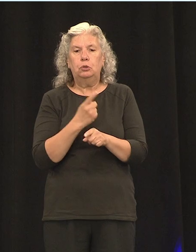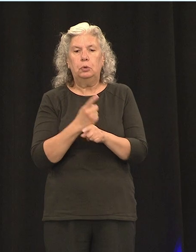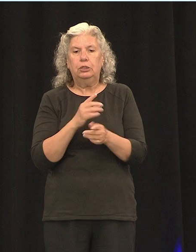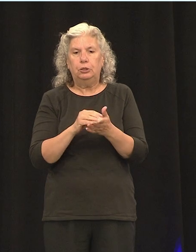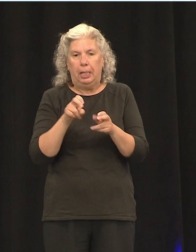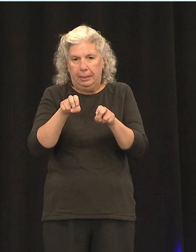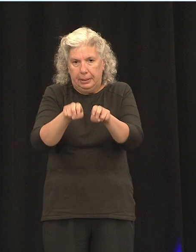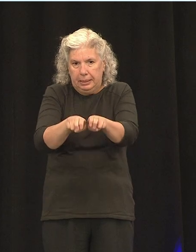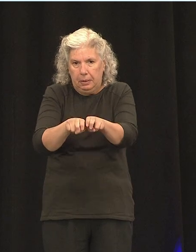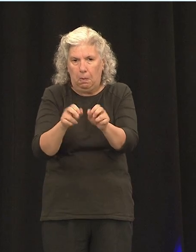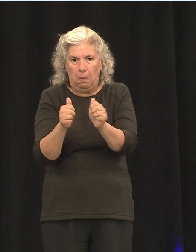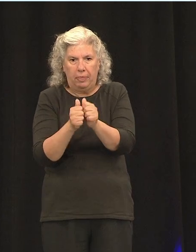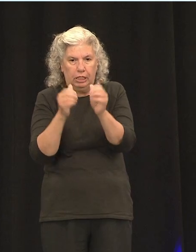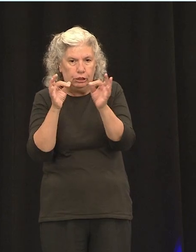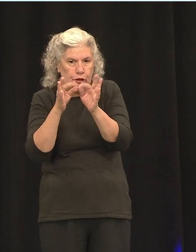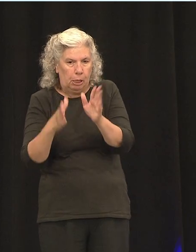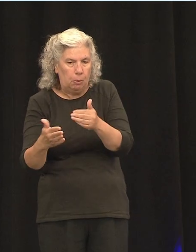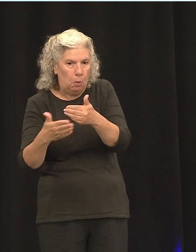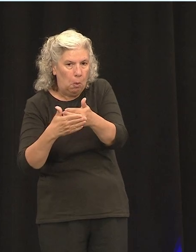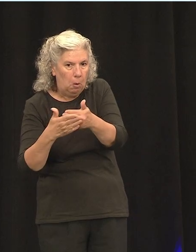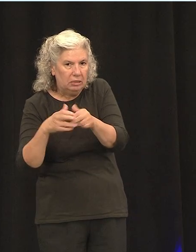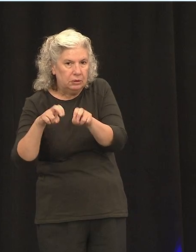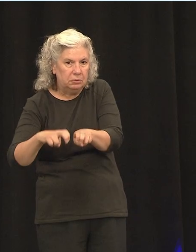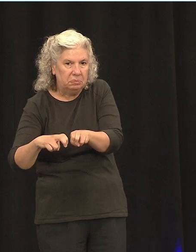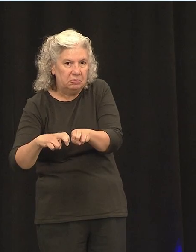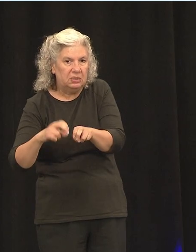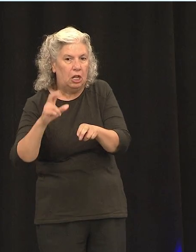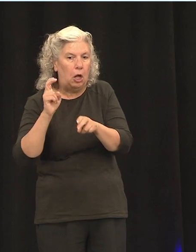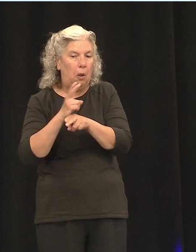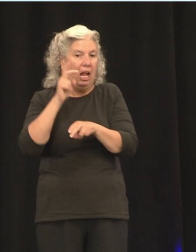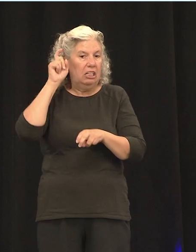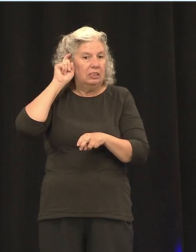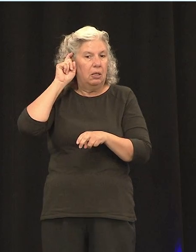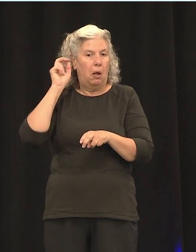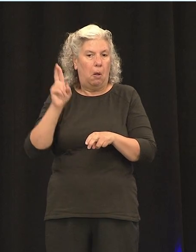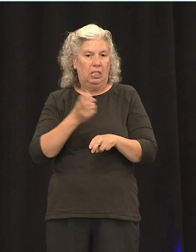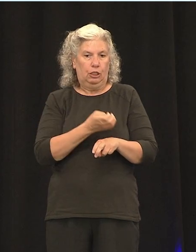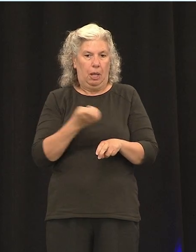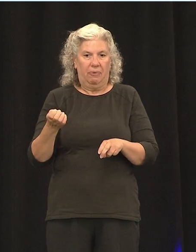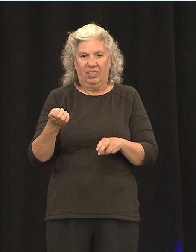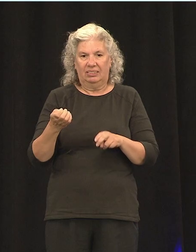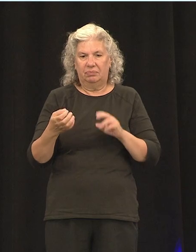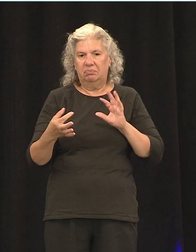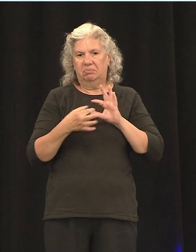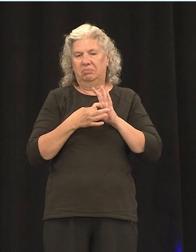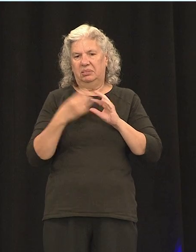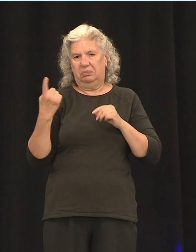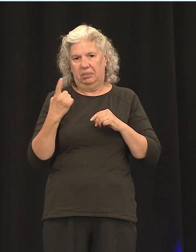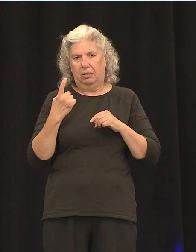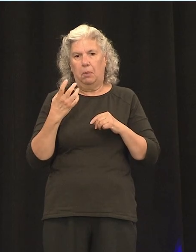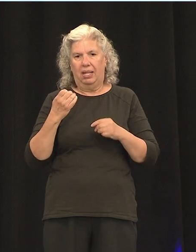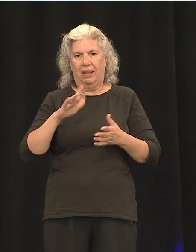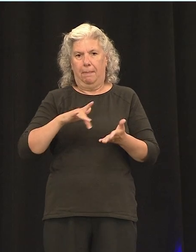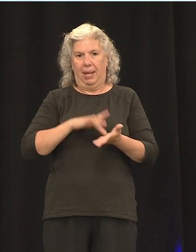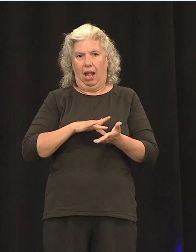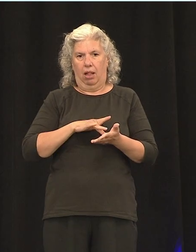they are using hearing aids or a hearing device, they may want to be in the middle of the classroom so that they can hear their peers